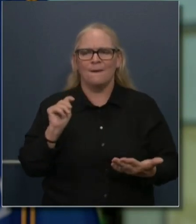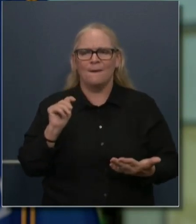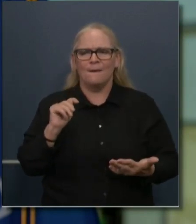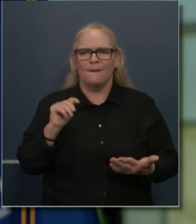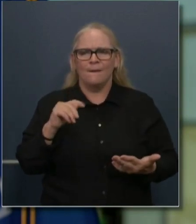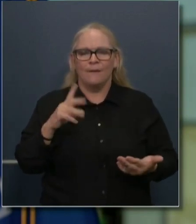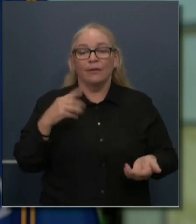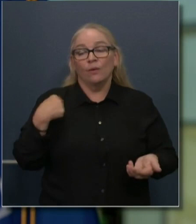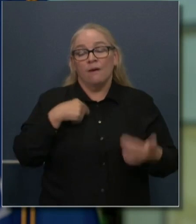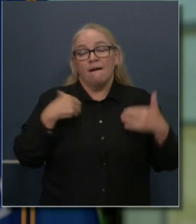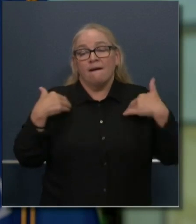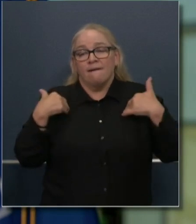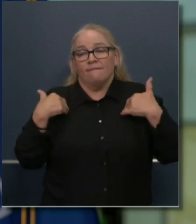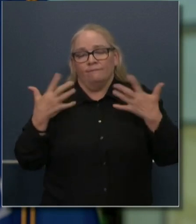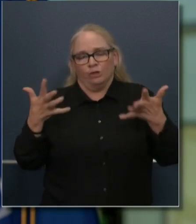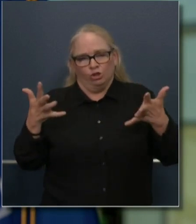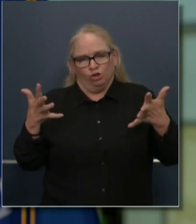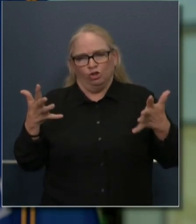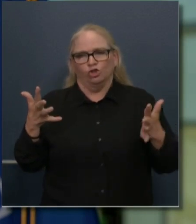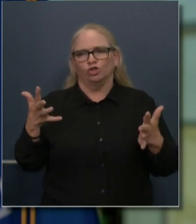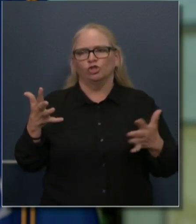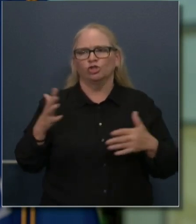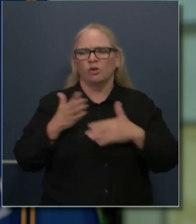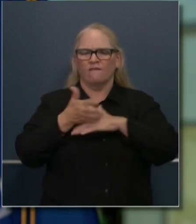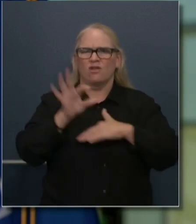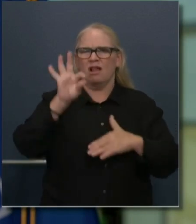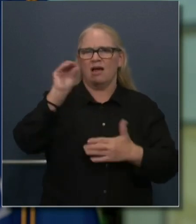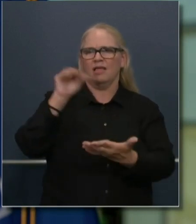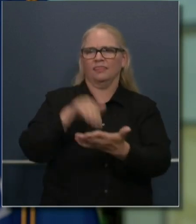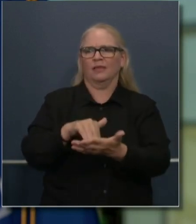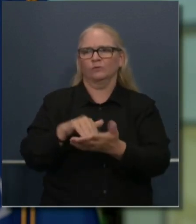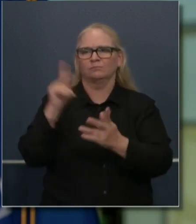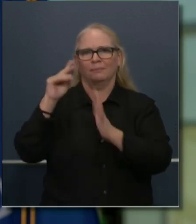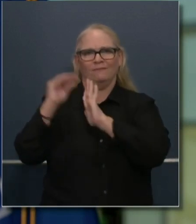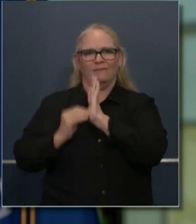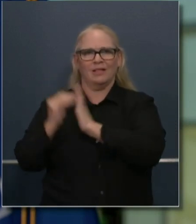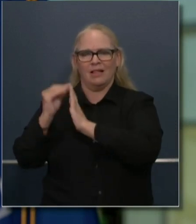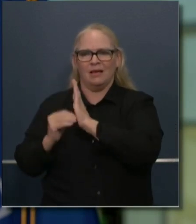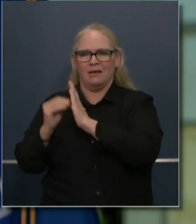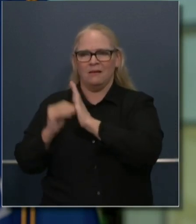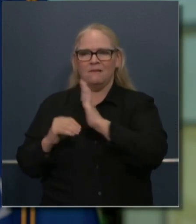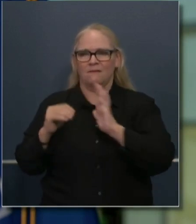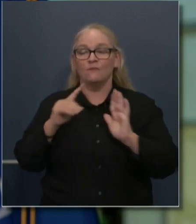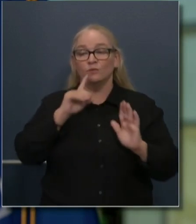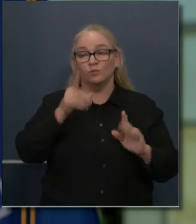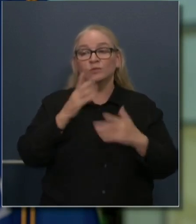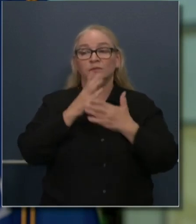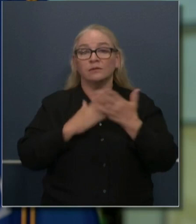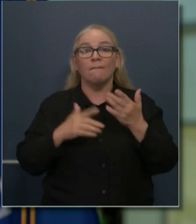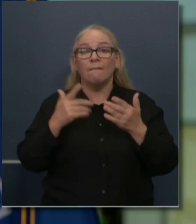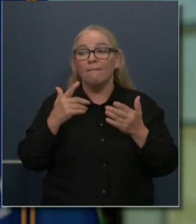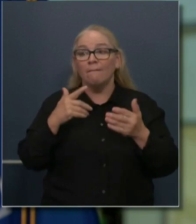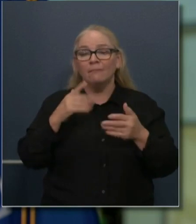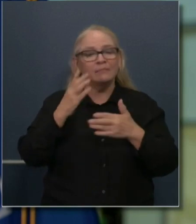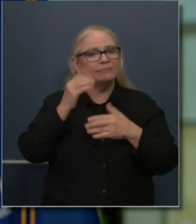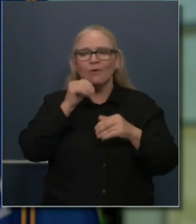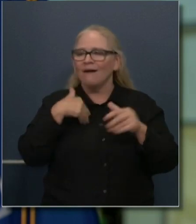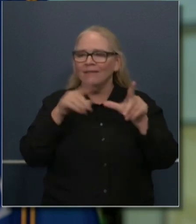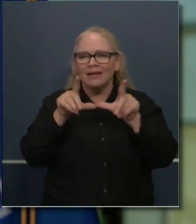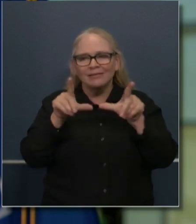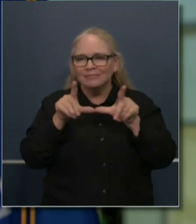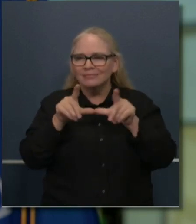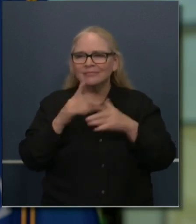90,000+ people that filled out an application, but not all of them were licensed. Not all of them met the criteria and our expectations.